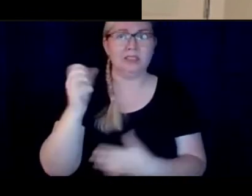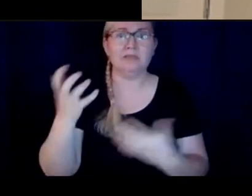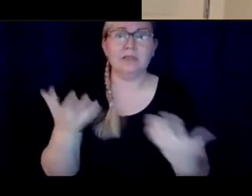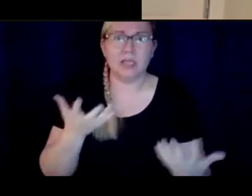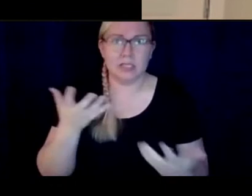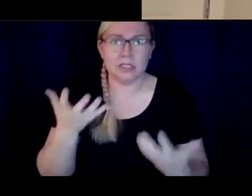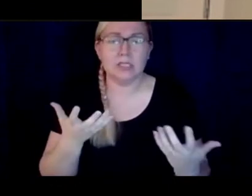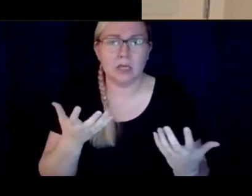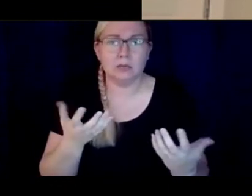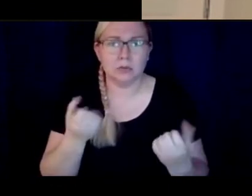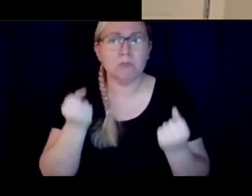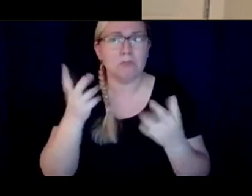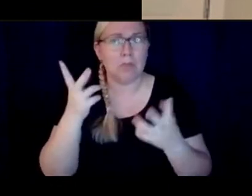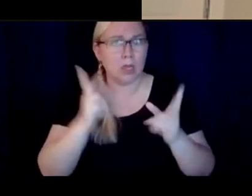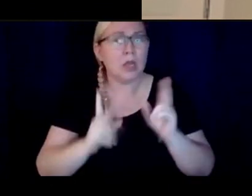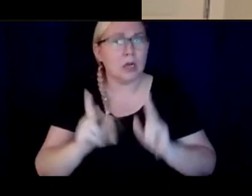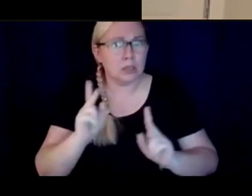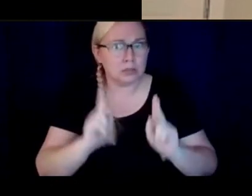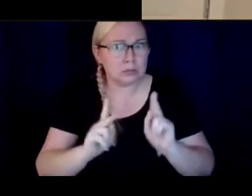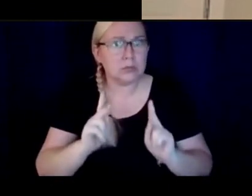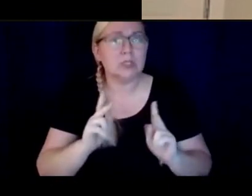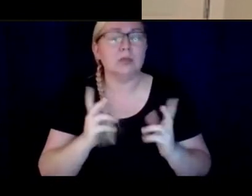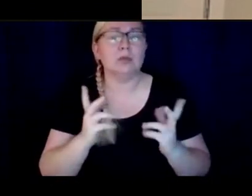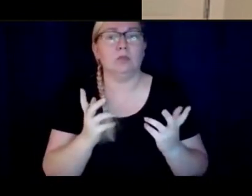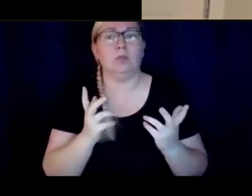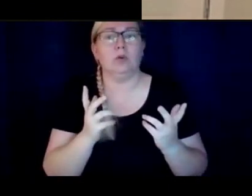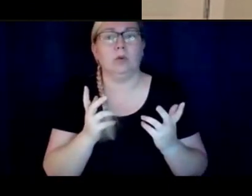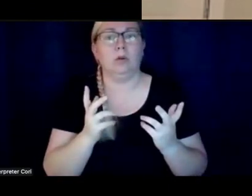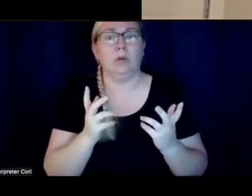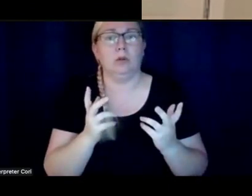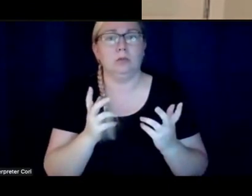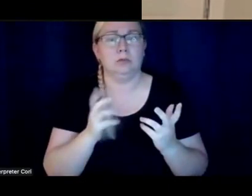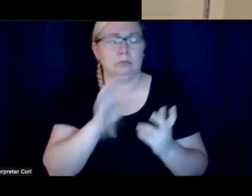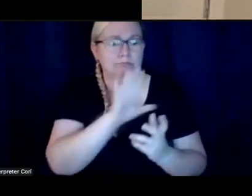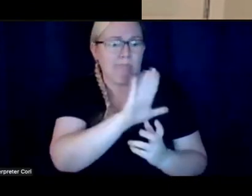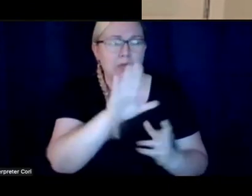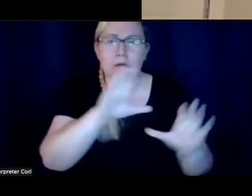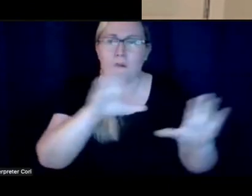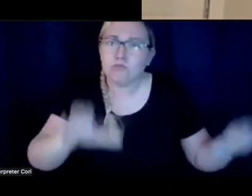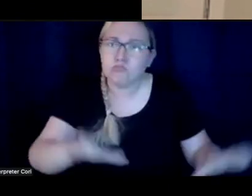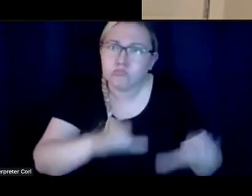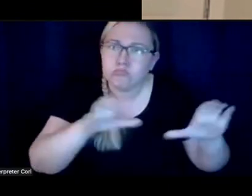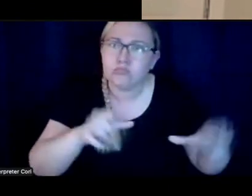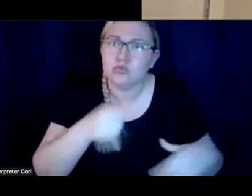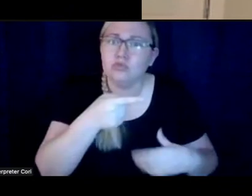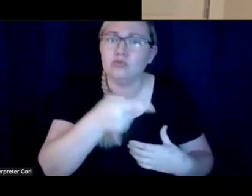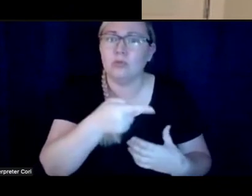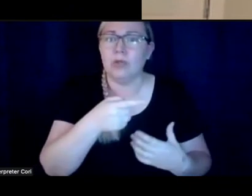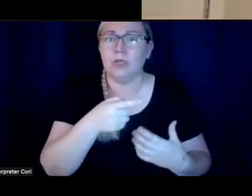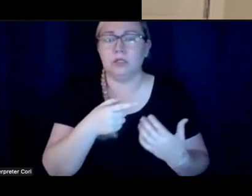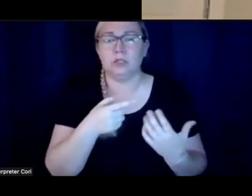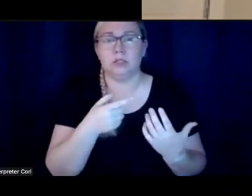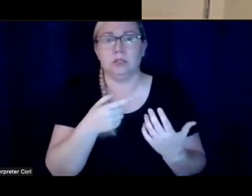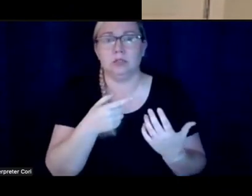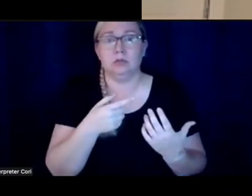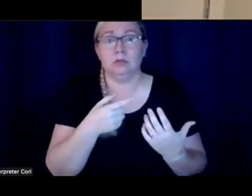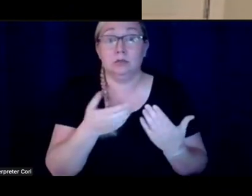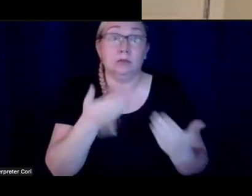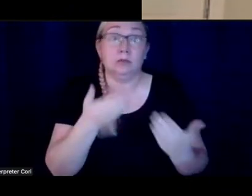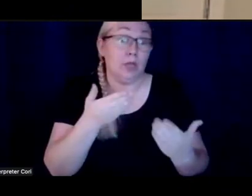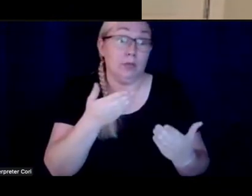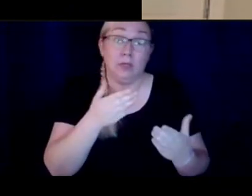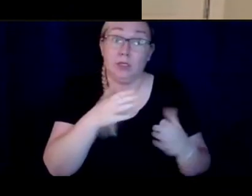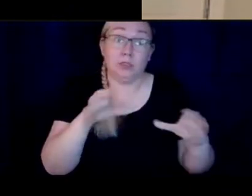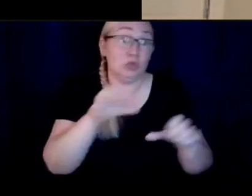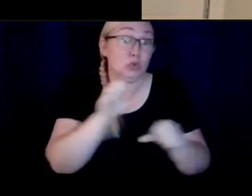courage for young people, create entire movements from their couch, from their bed, because